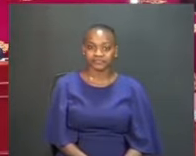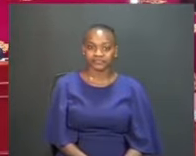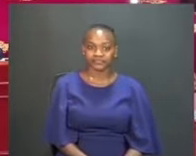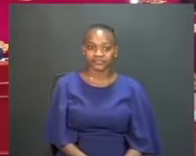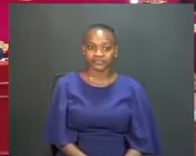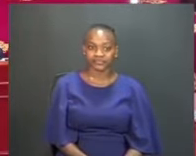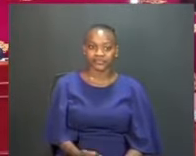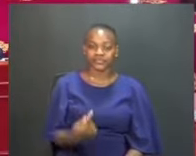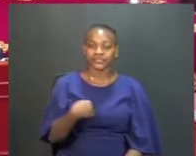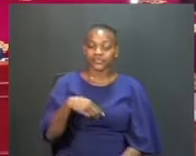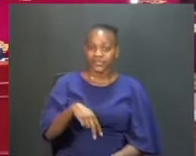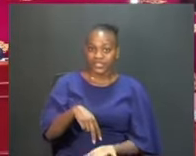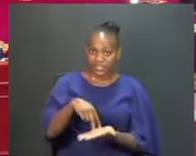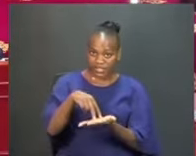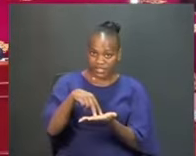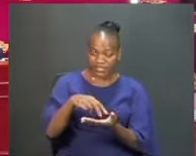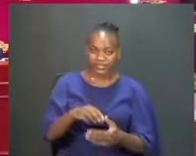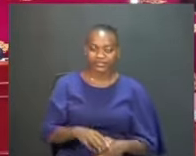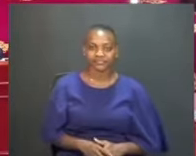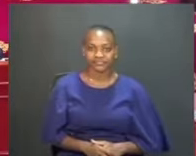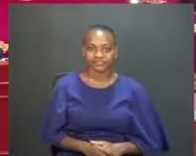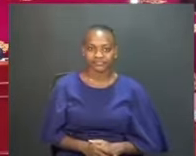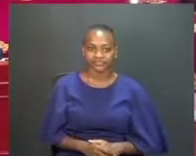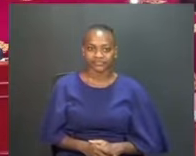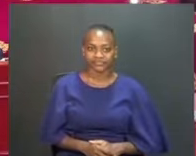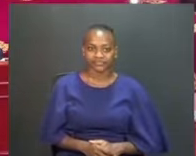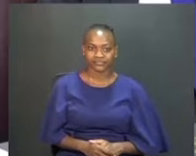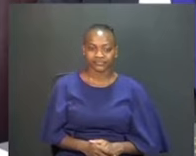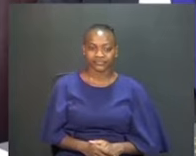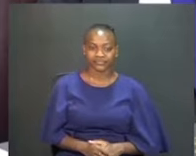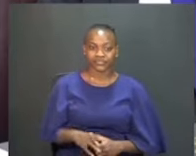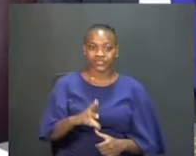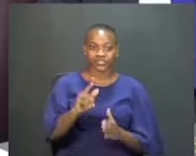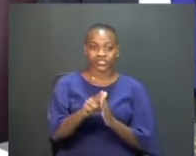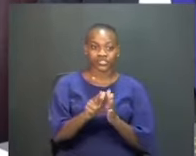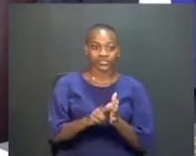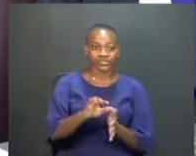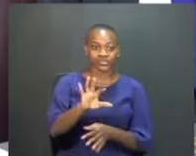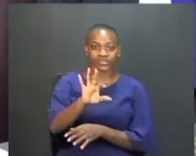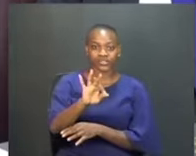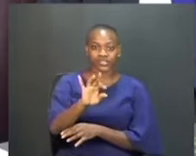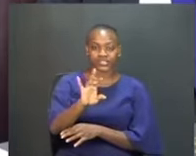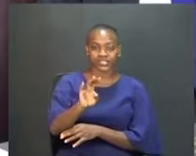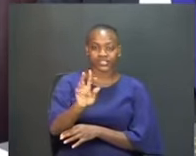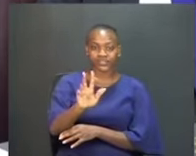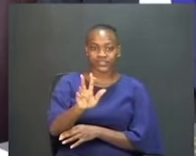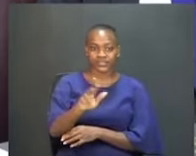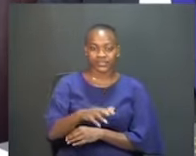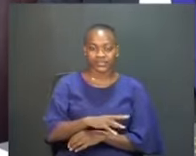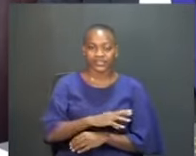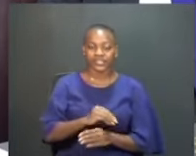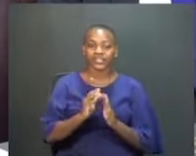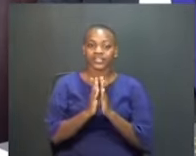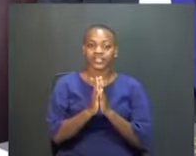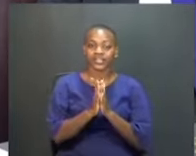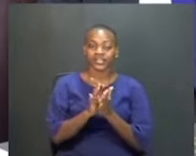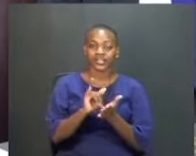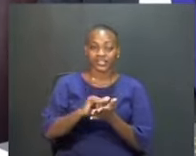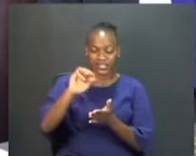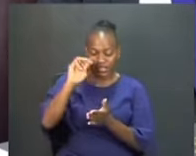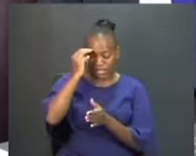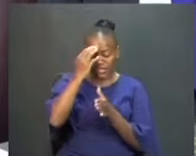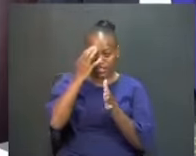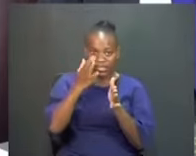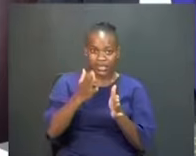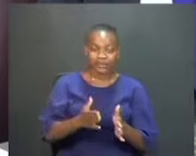I rise in terms of Order 97.3 and pray that the Minister